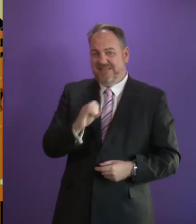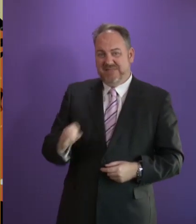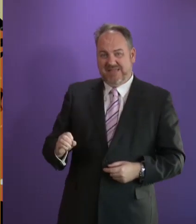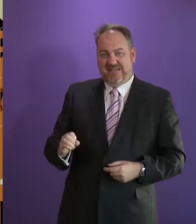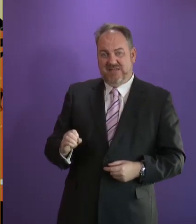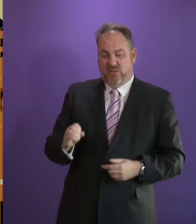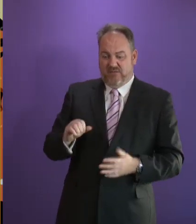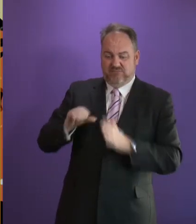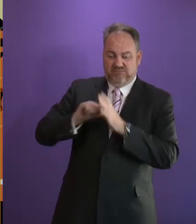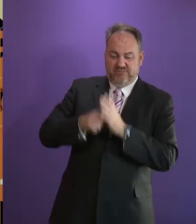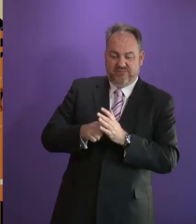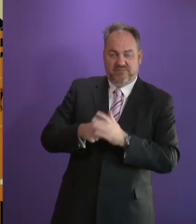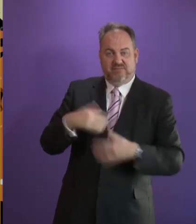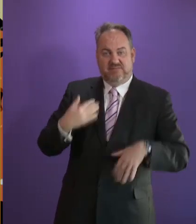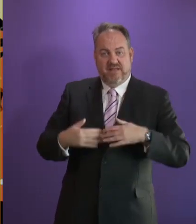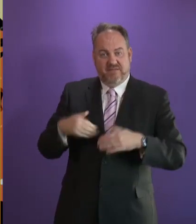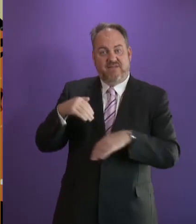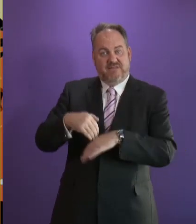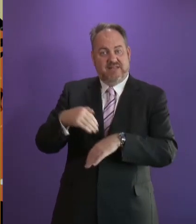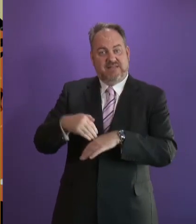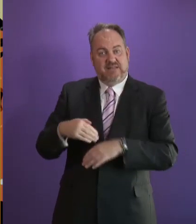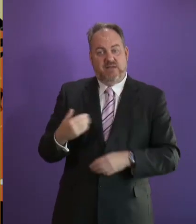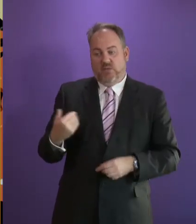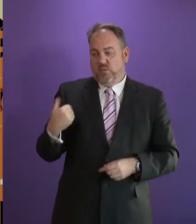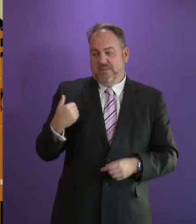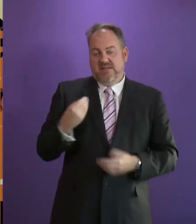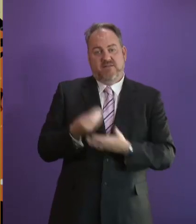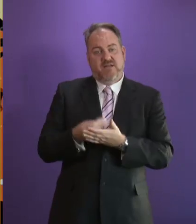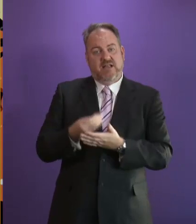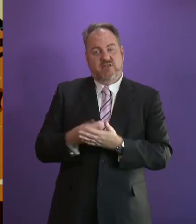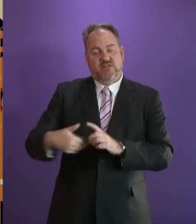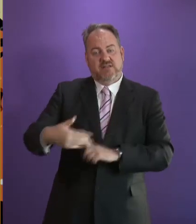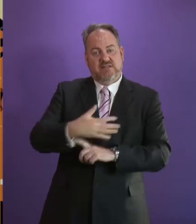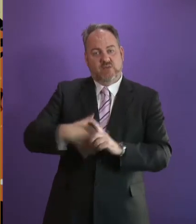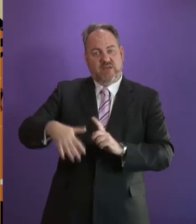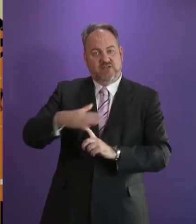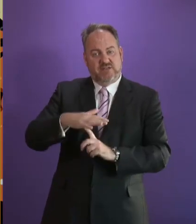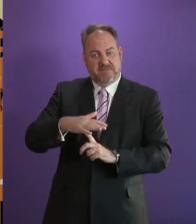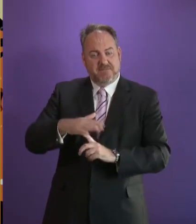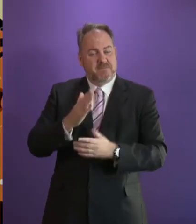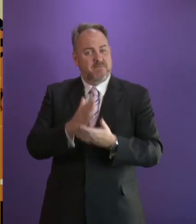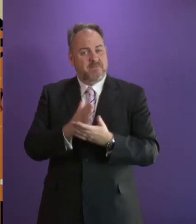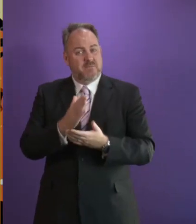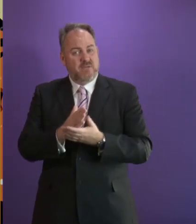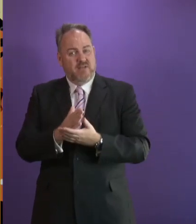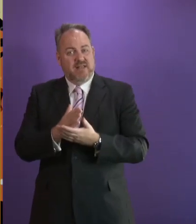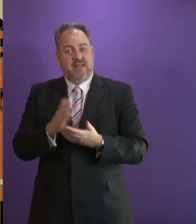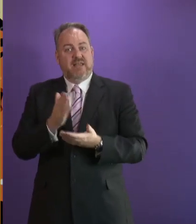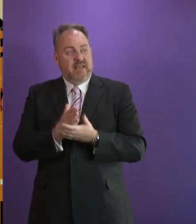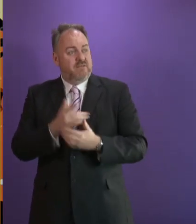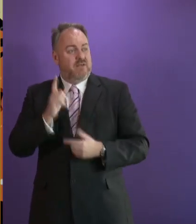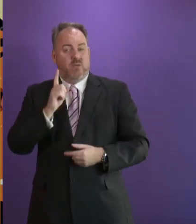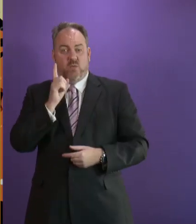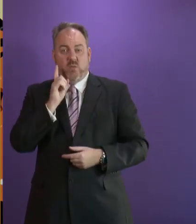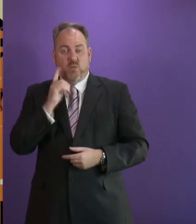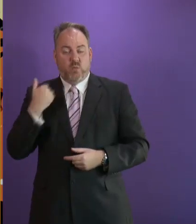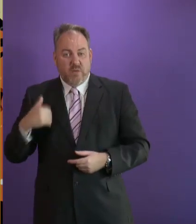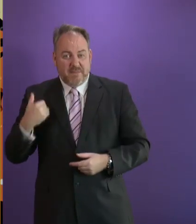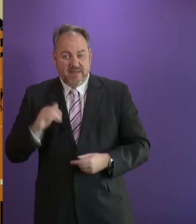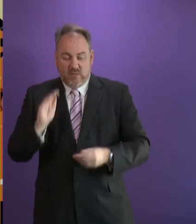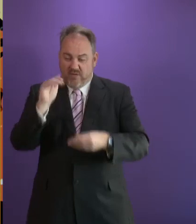women's pockets. And you have to think, well, if women were around the decision-making table, if women had more of a say in how we created